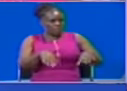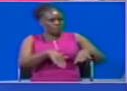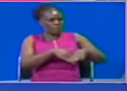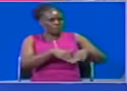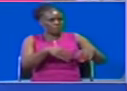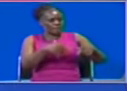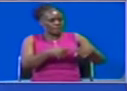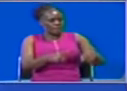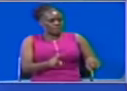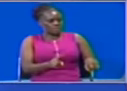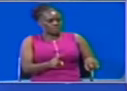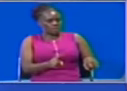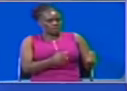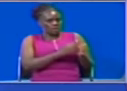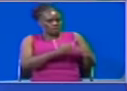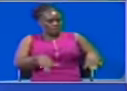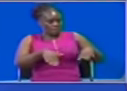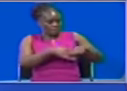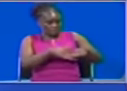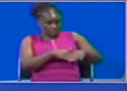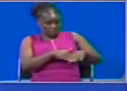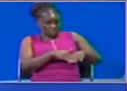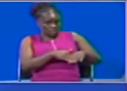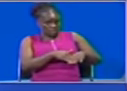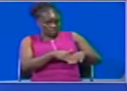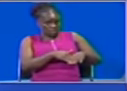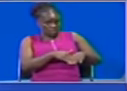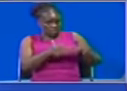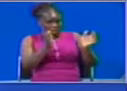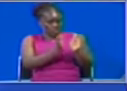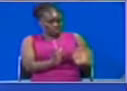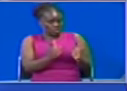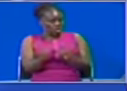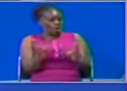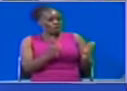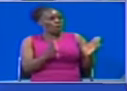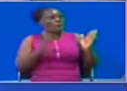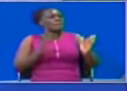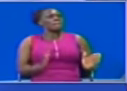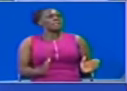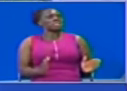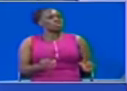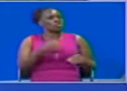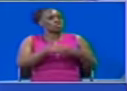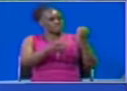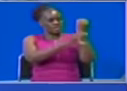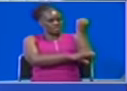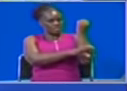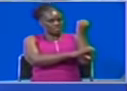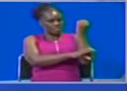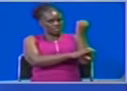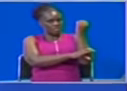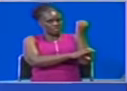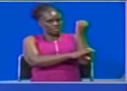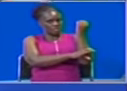But where we have revoked you of your membership, then we shall deal with you as any other citizen in the country. And